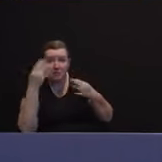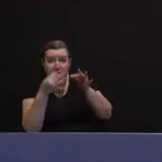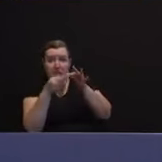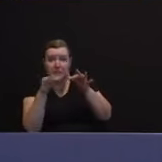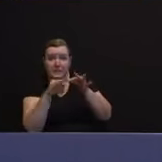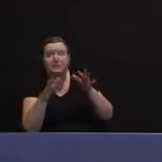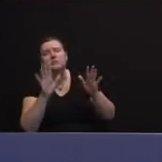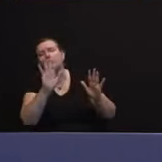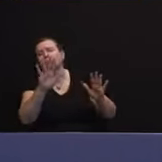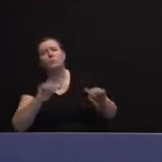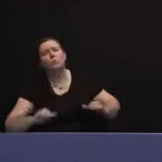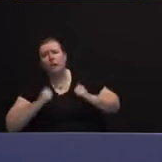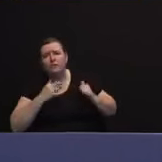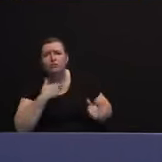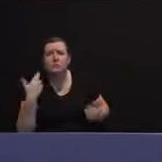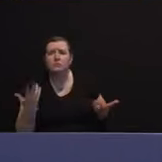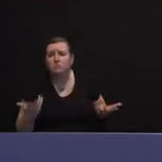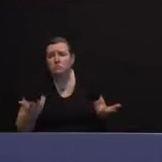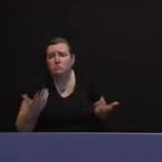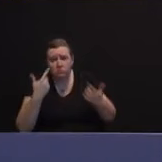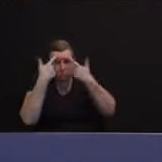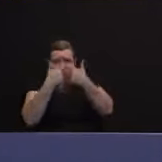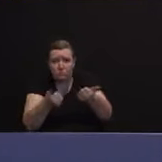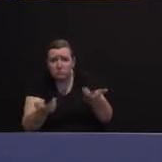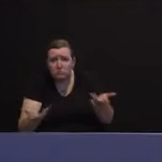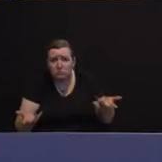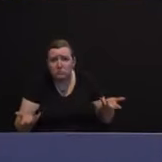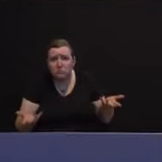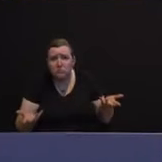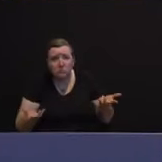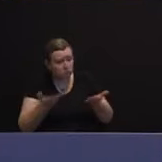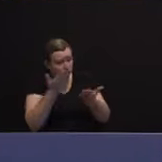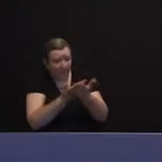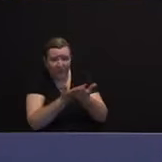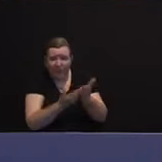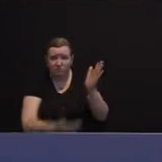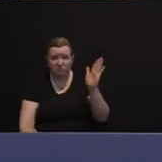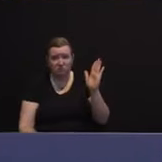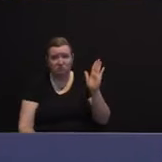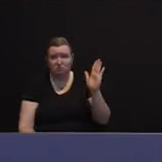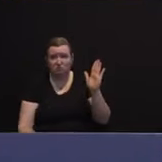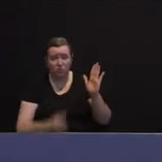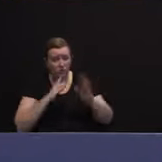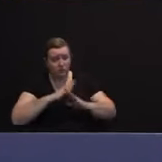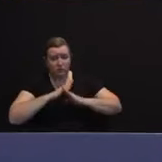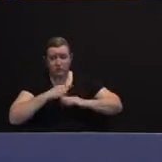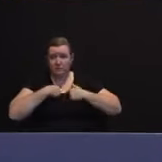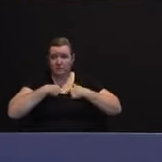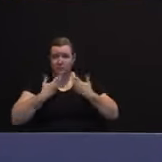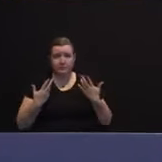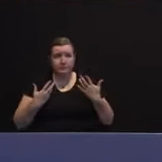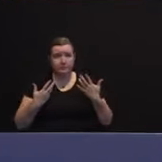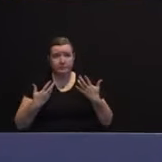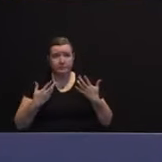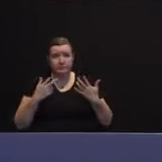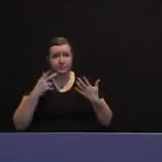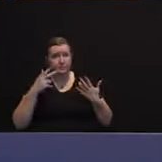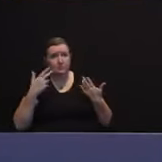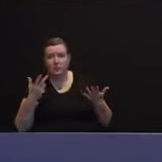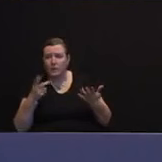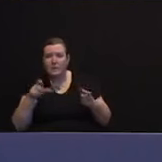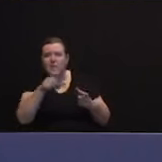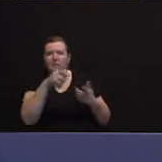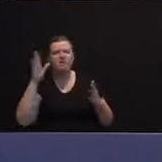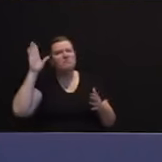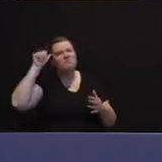fact. And folks need to hear that. Folks need to hear that. Not fun if you don't like that, but you got to hear it. And